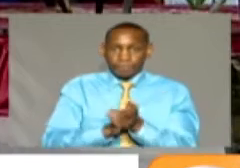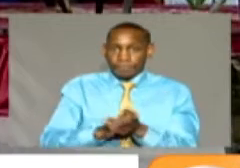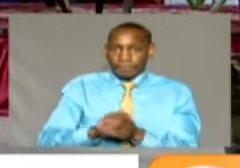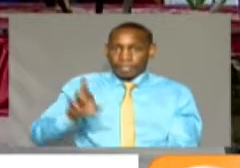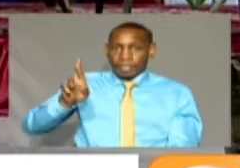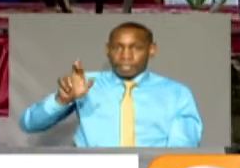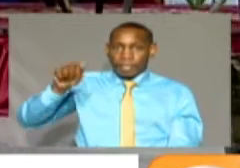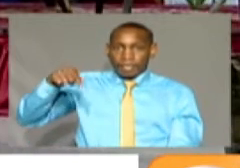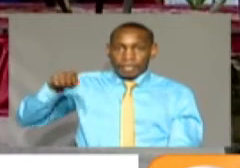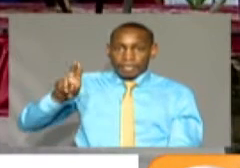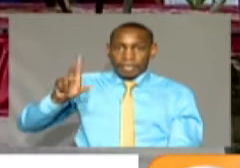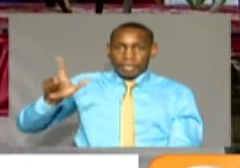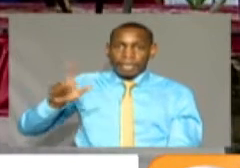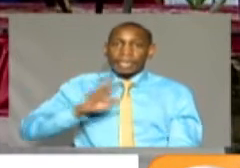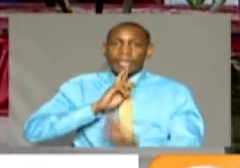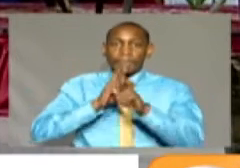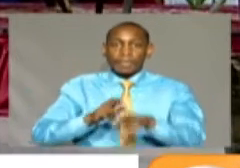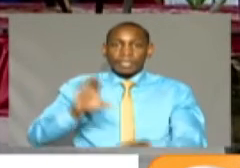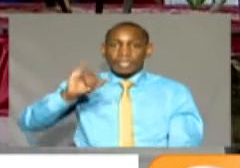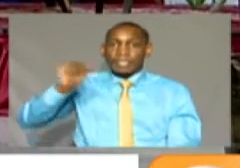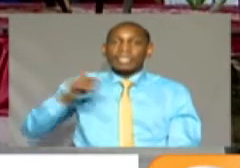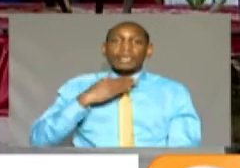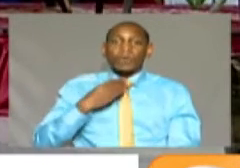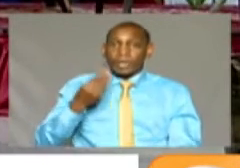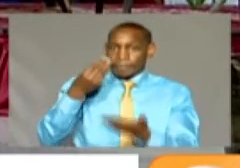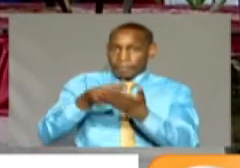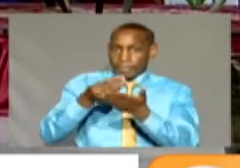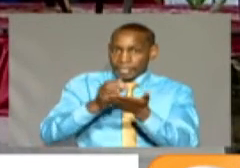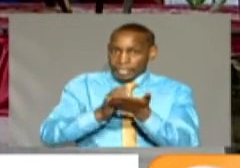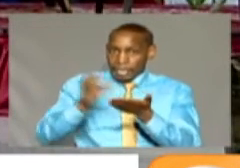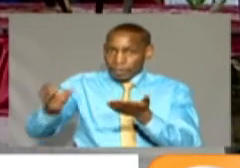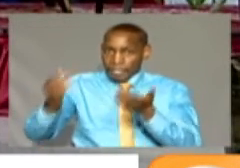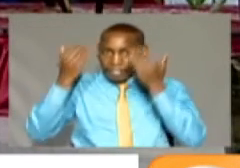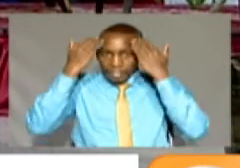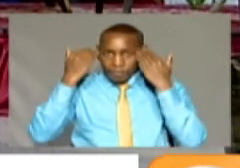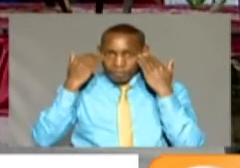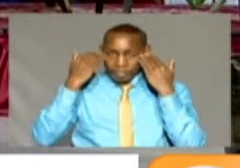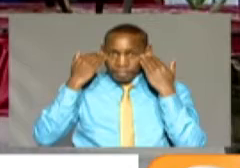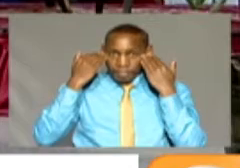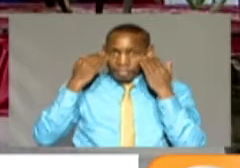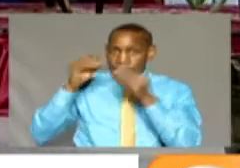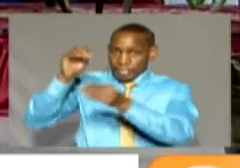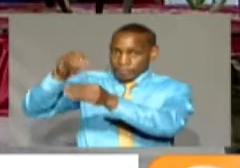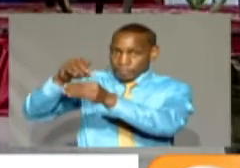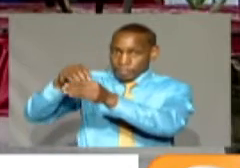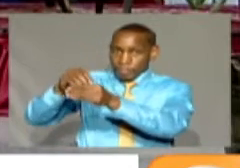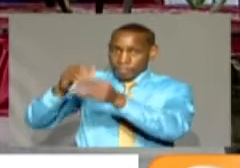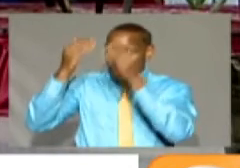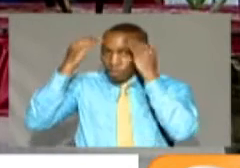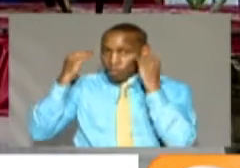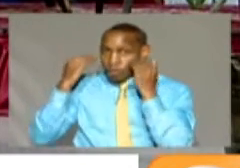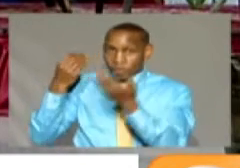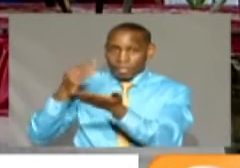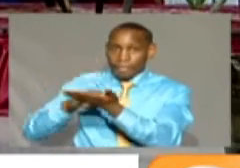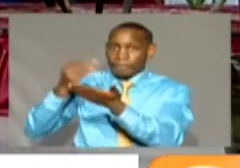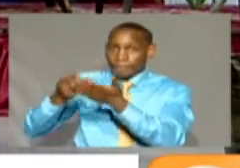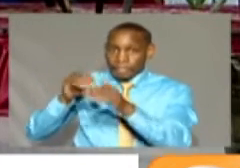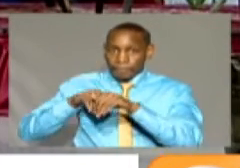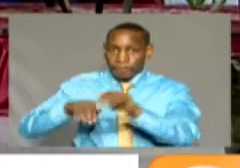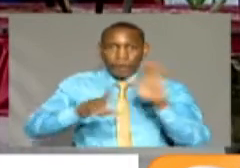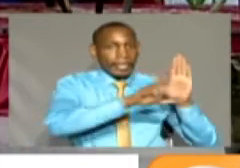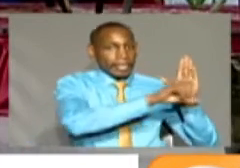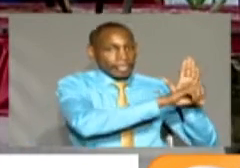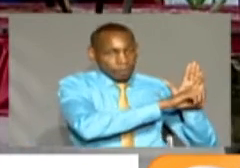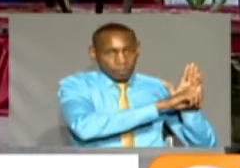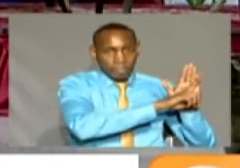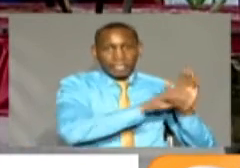Mugai now reports, the CJ now wants funds set aside for the judiciary to be deposited in the judiciary fund as required by law